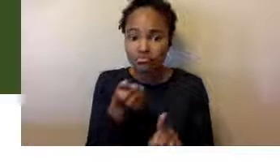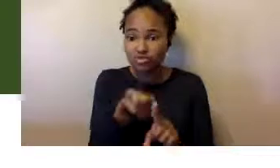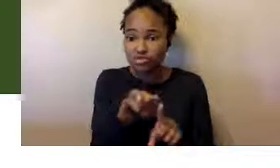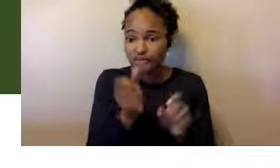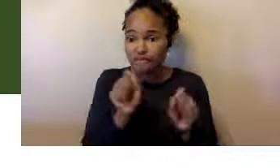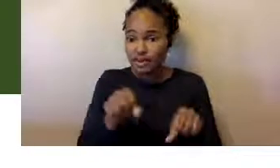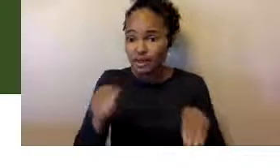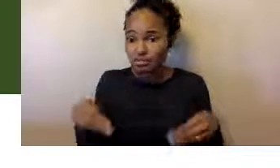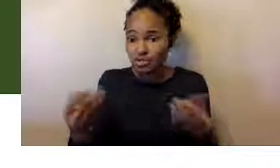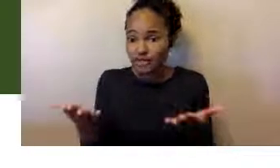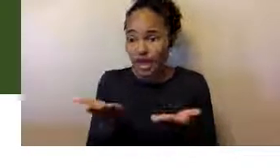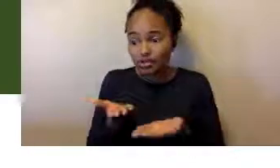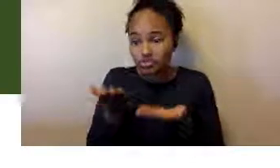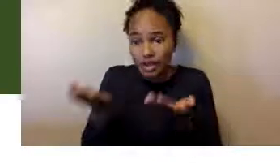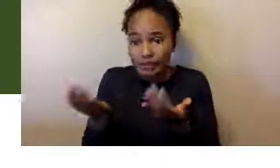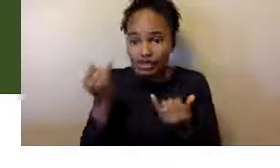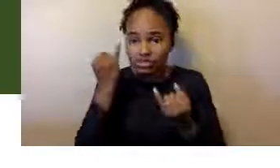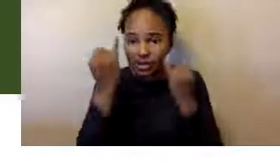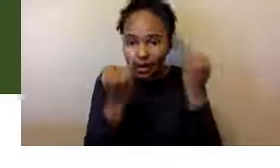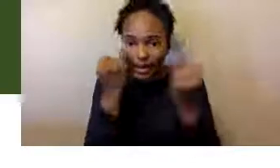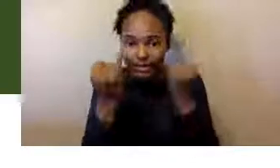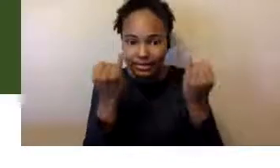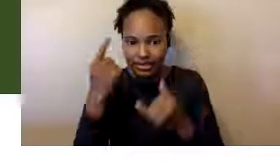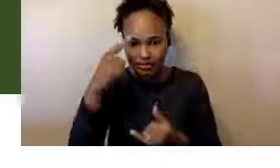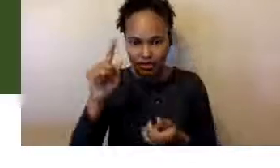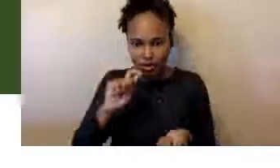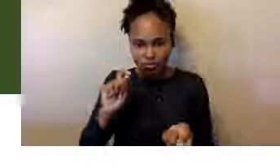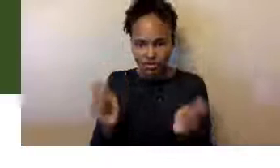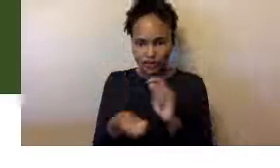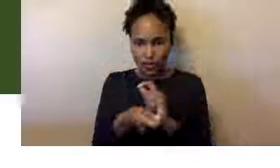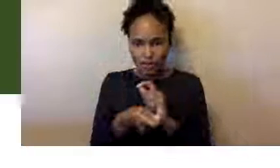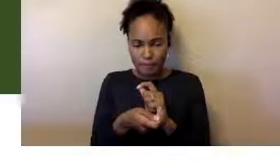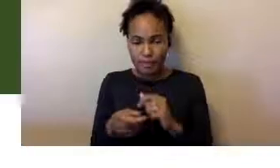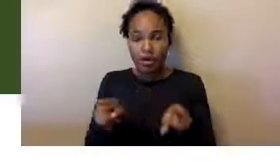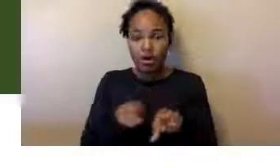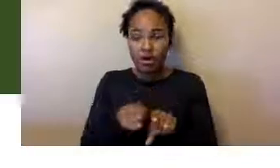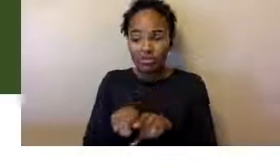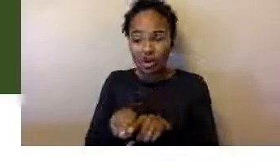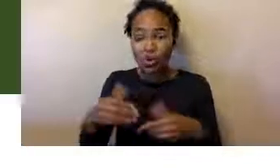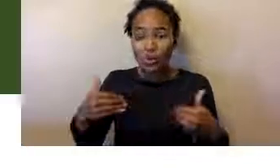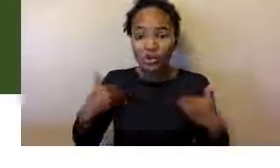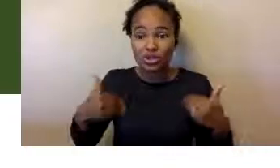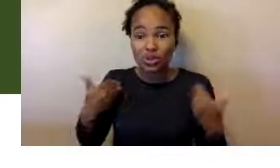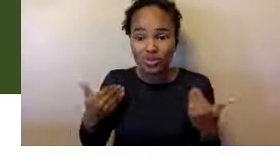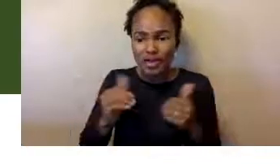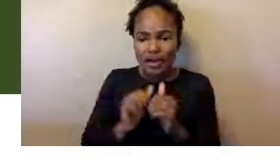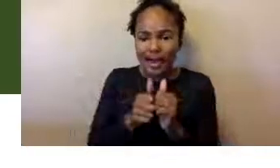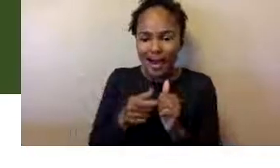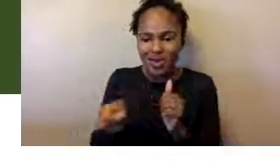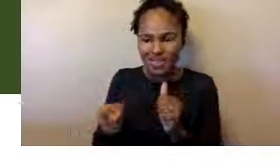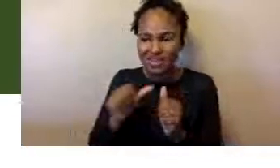geared more towards youth and diverting youth from the criminal justice system, some of